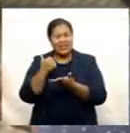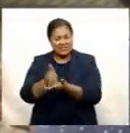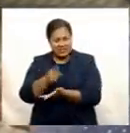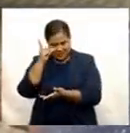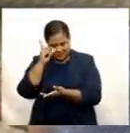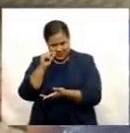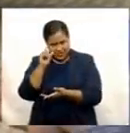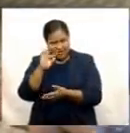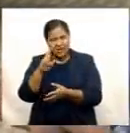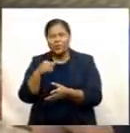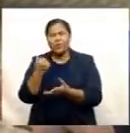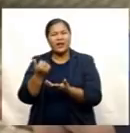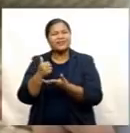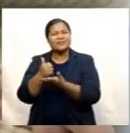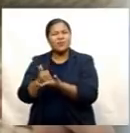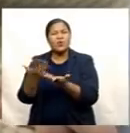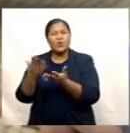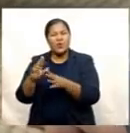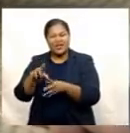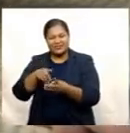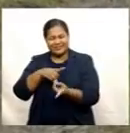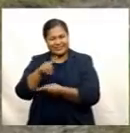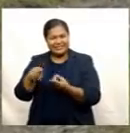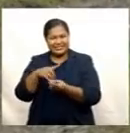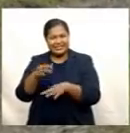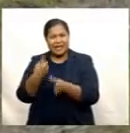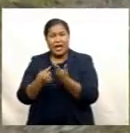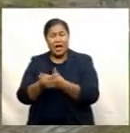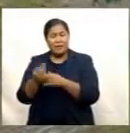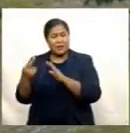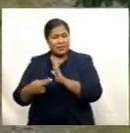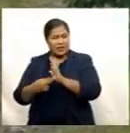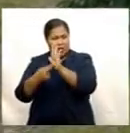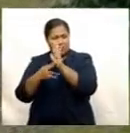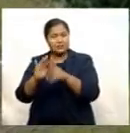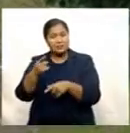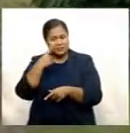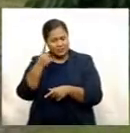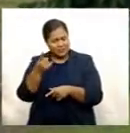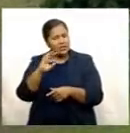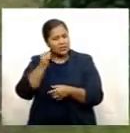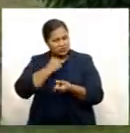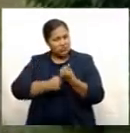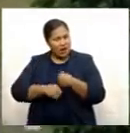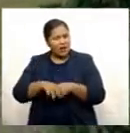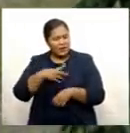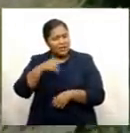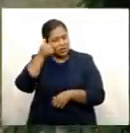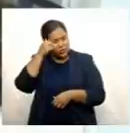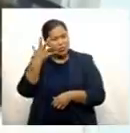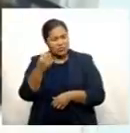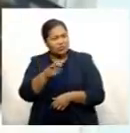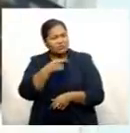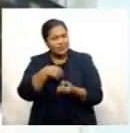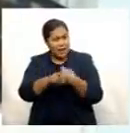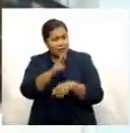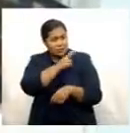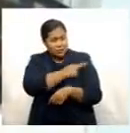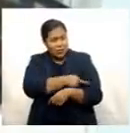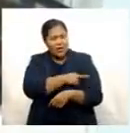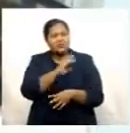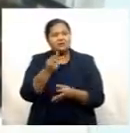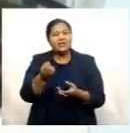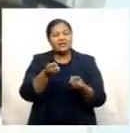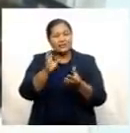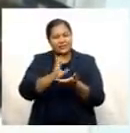recent cyclones in the north. Lingam says, seeing the struggle, he knew that as a responsible citizen, he has a duty to